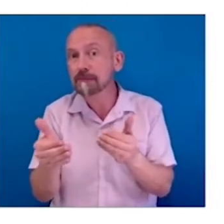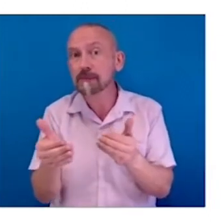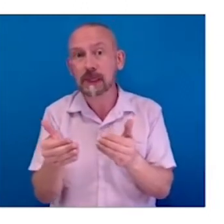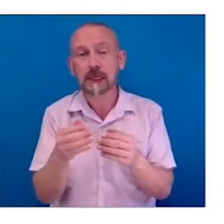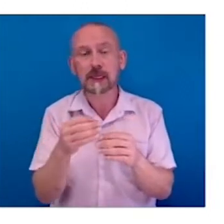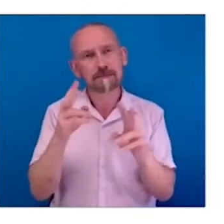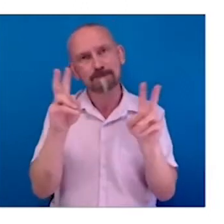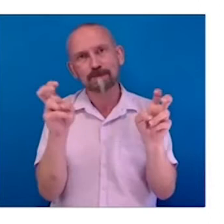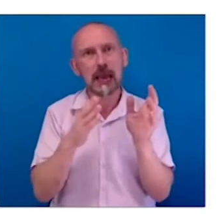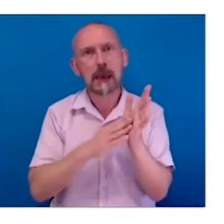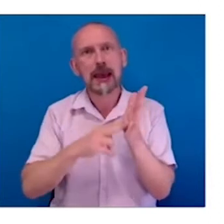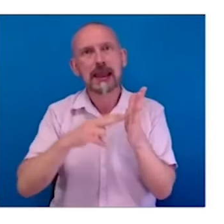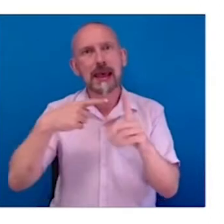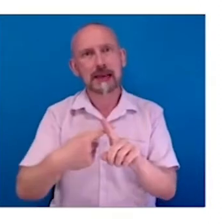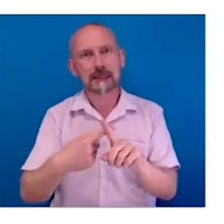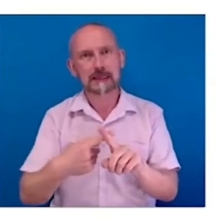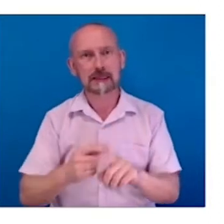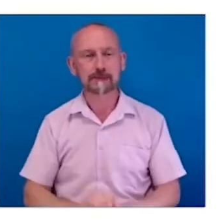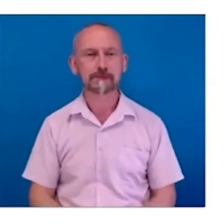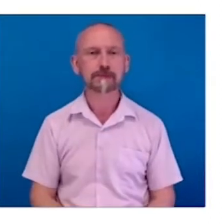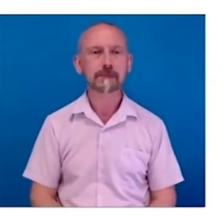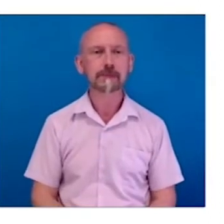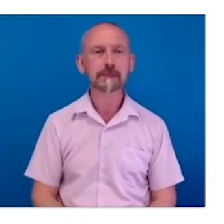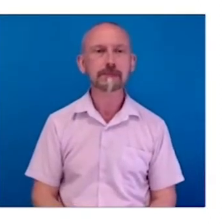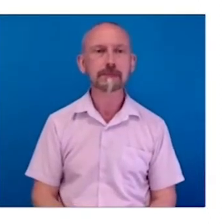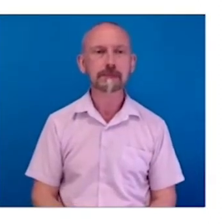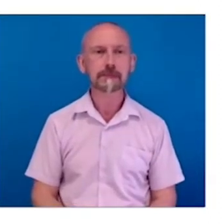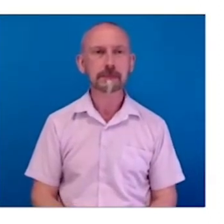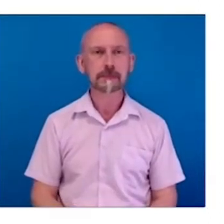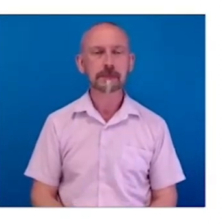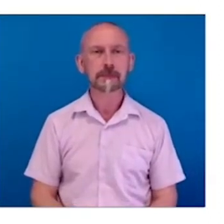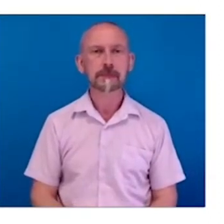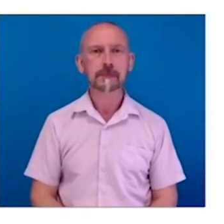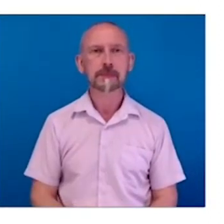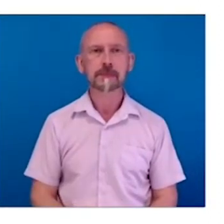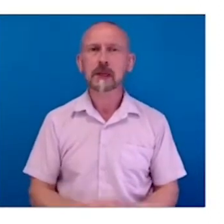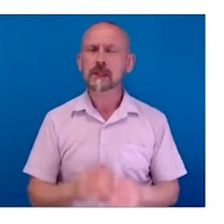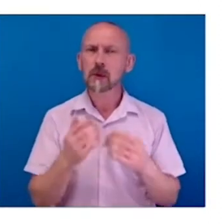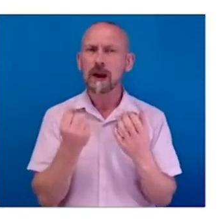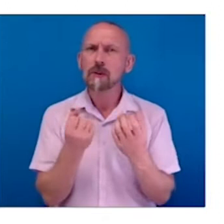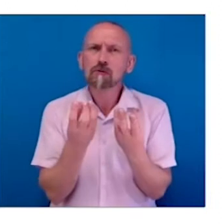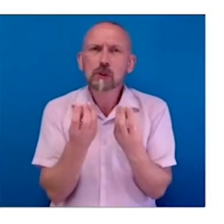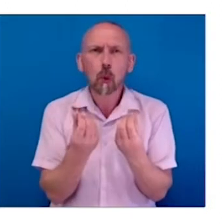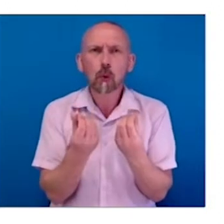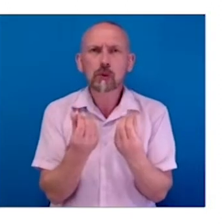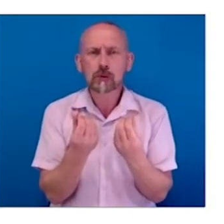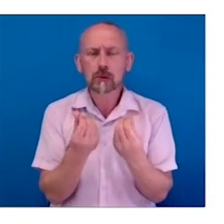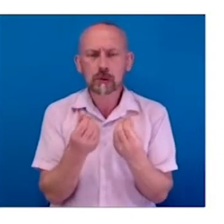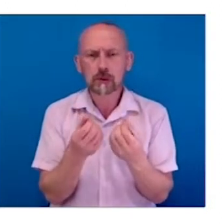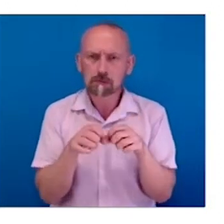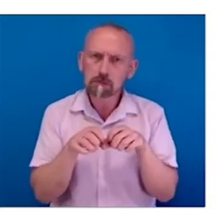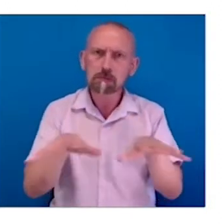MNX. What resources are there for learning and learning about accessible